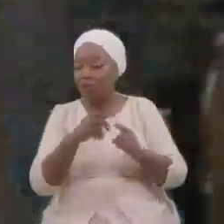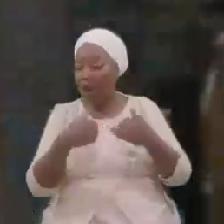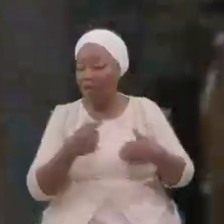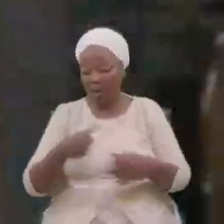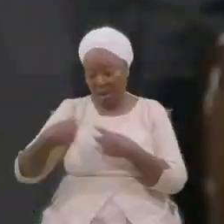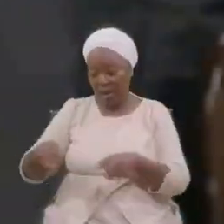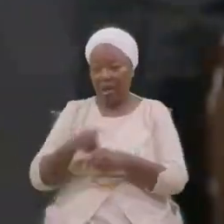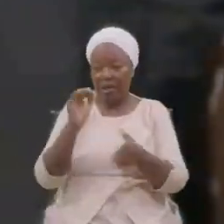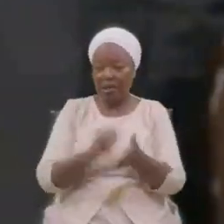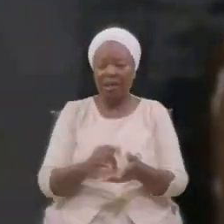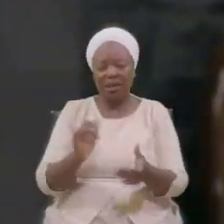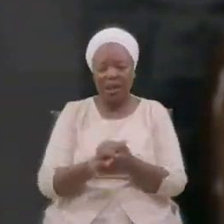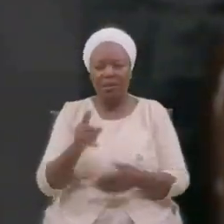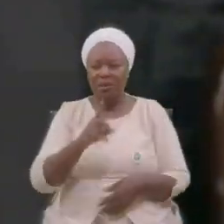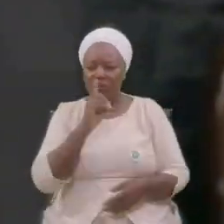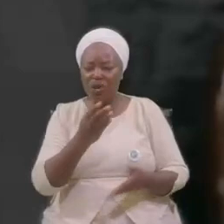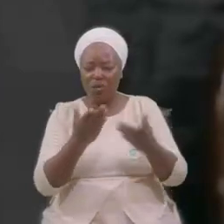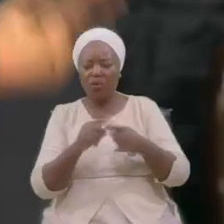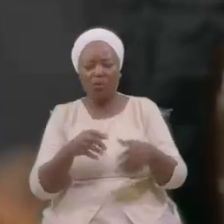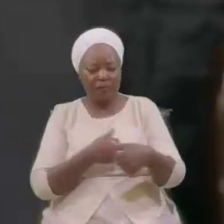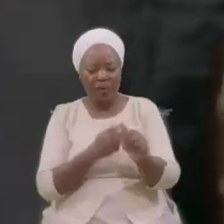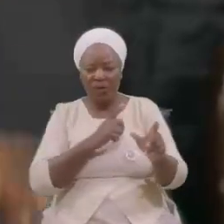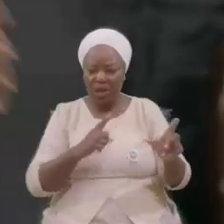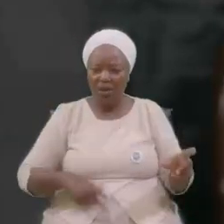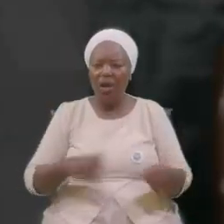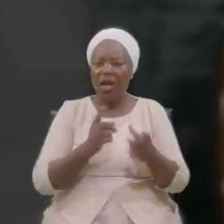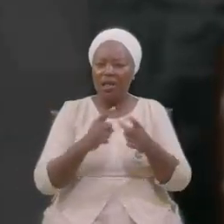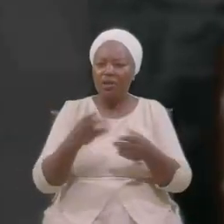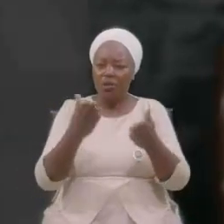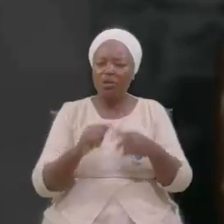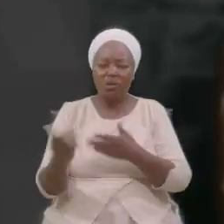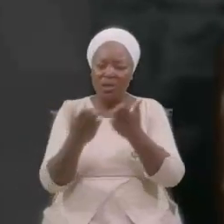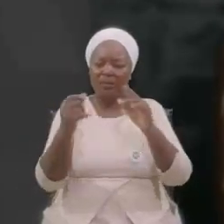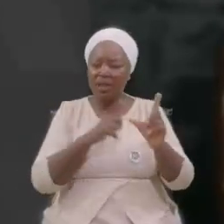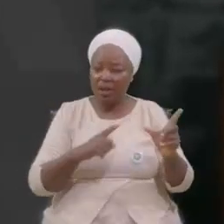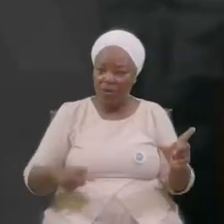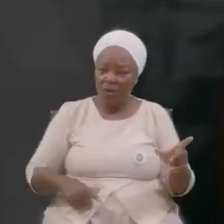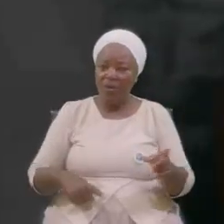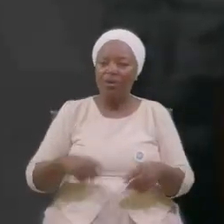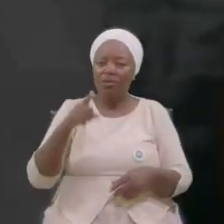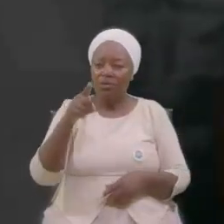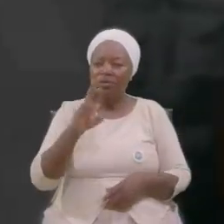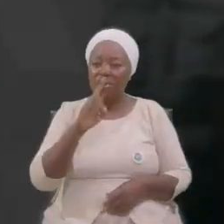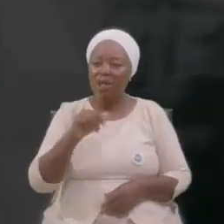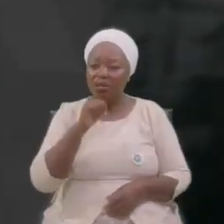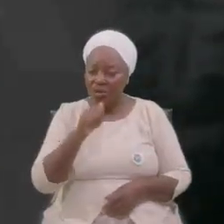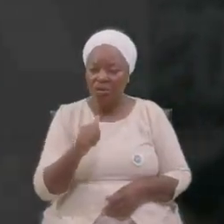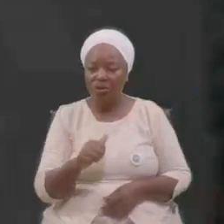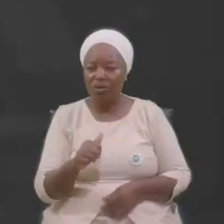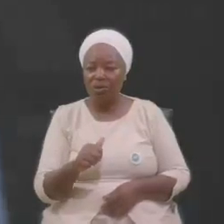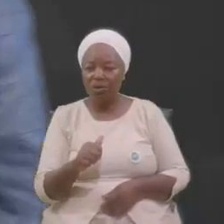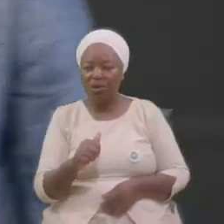you really want to follow the Lord, you want to serve the Lord, you are not treating